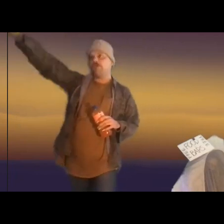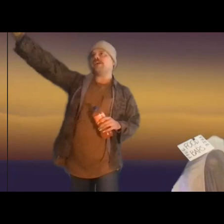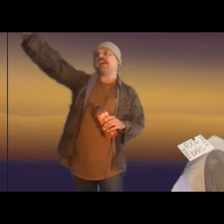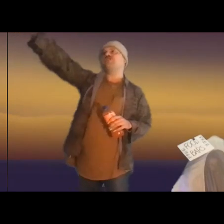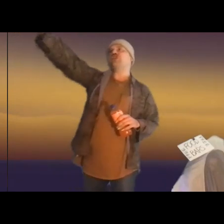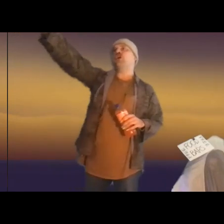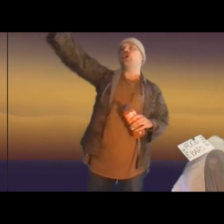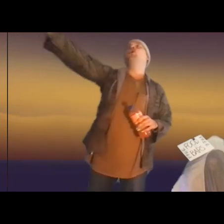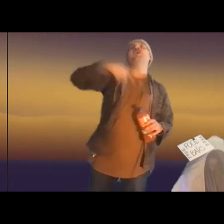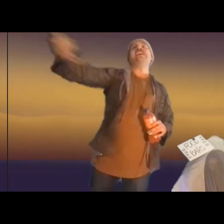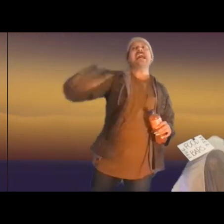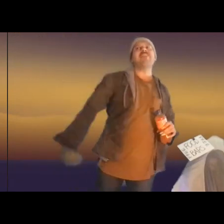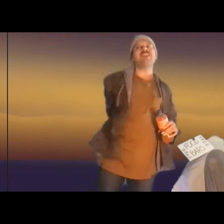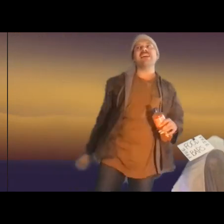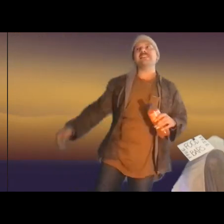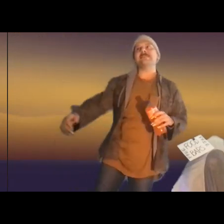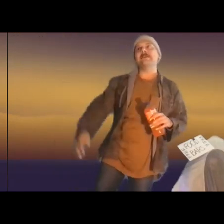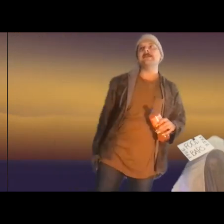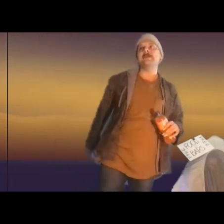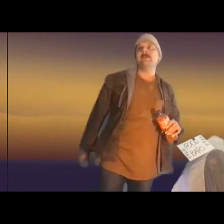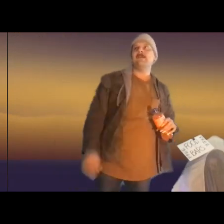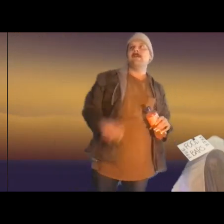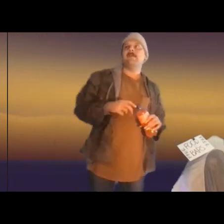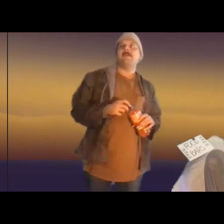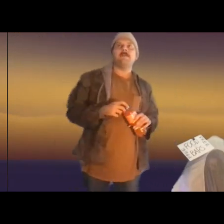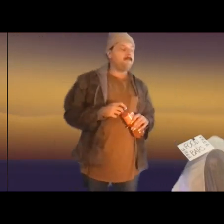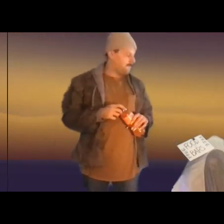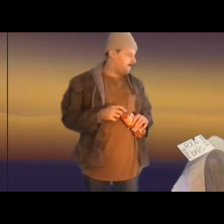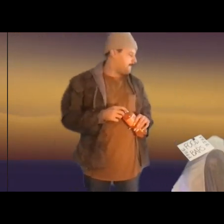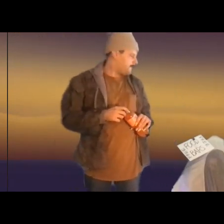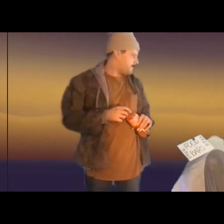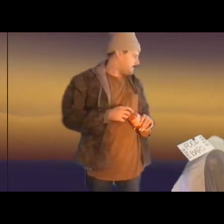Don't worry, Angel. We got this.